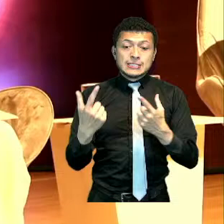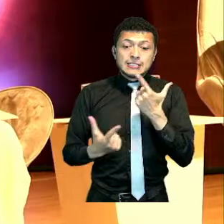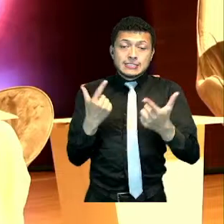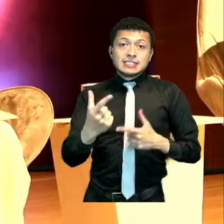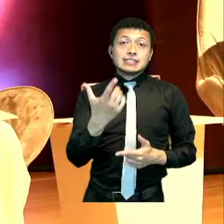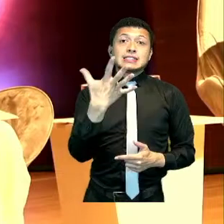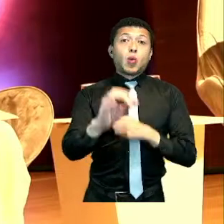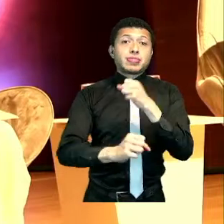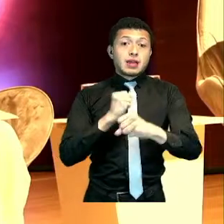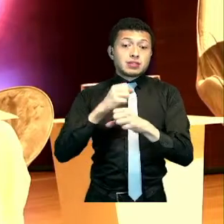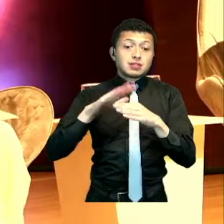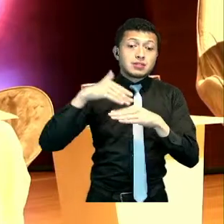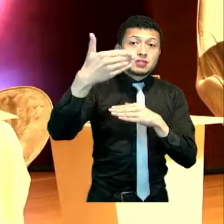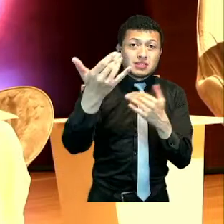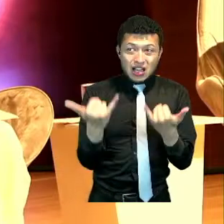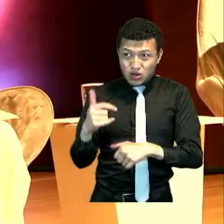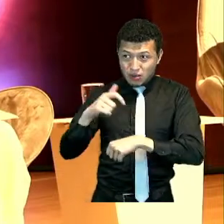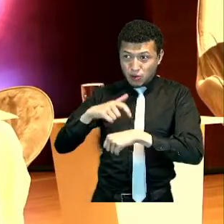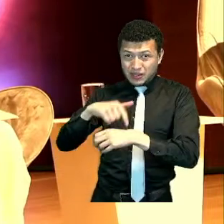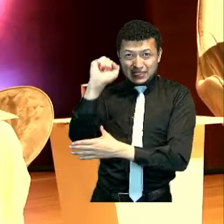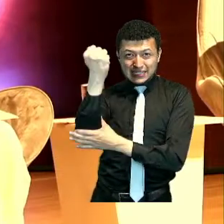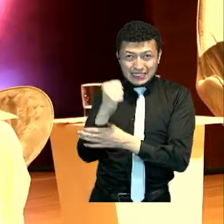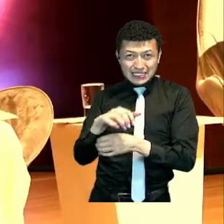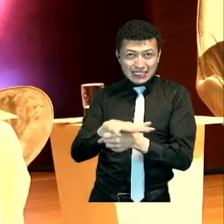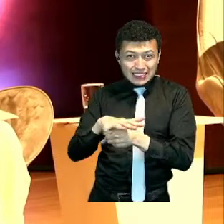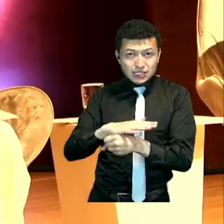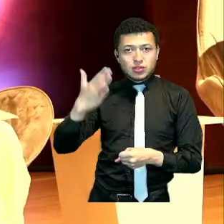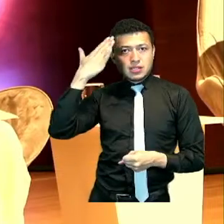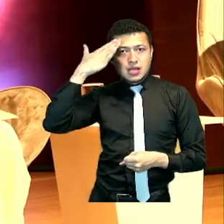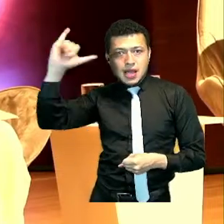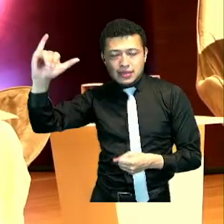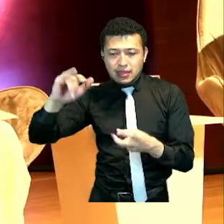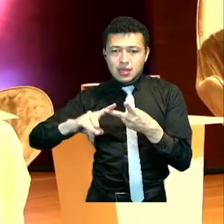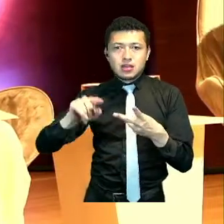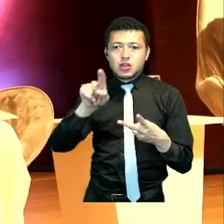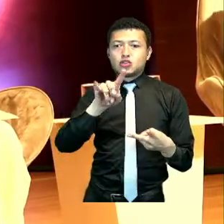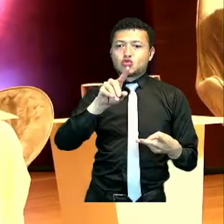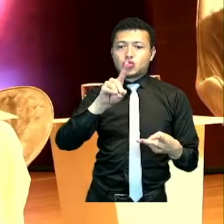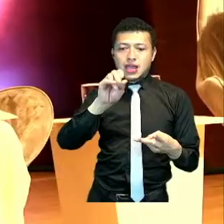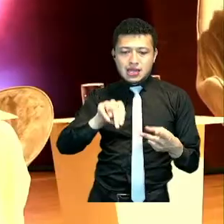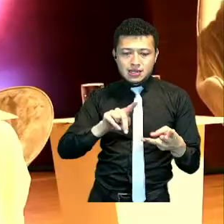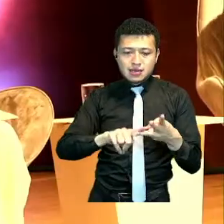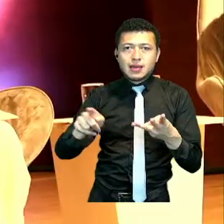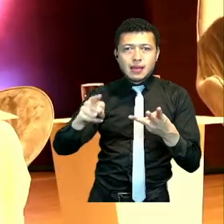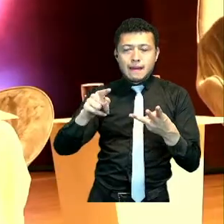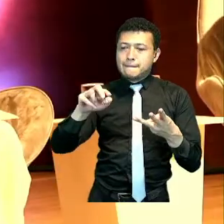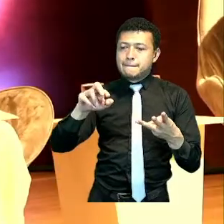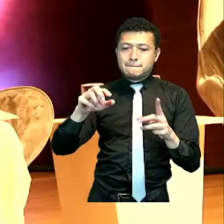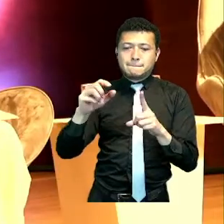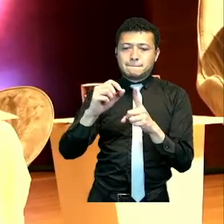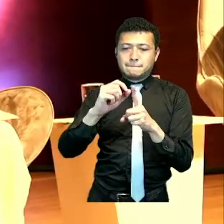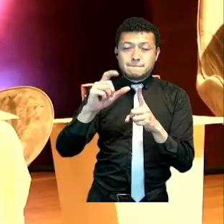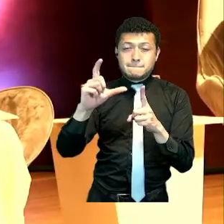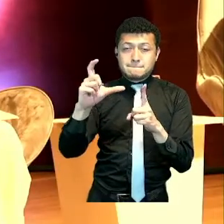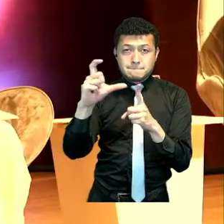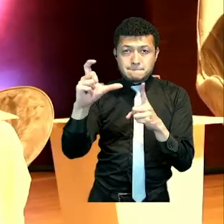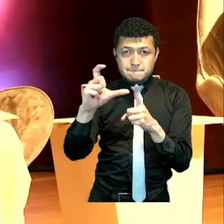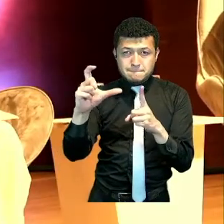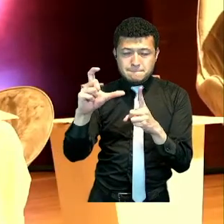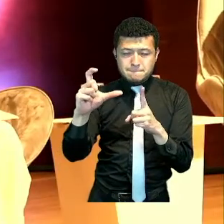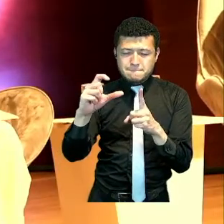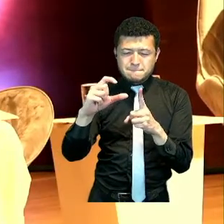because the fights that we will have in 50 years, and like we can see in Haiti, in Sudan, in Congo, and in Palestine, will no longer go